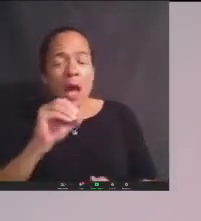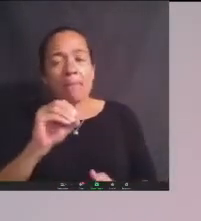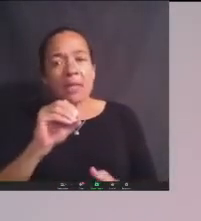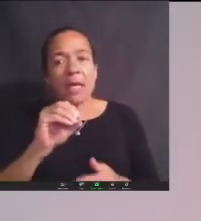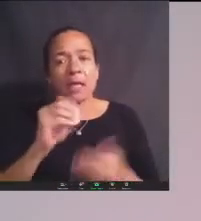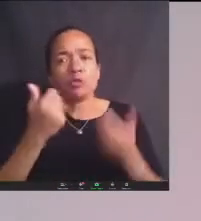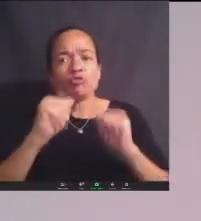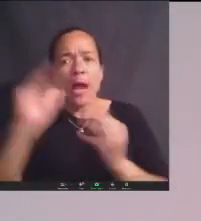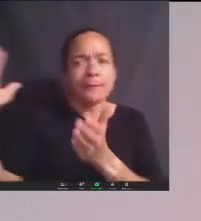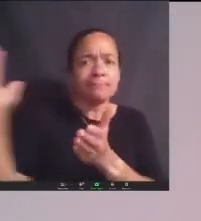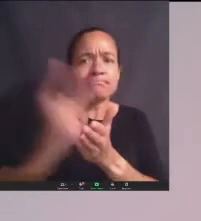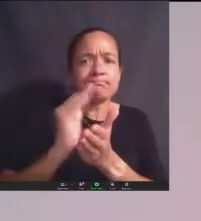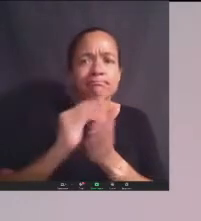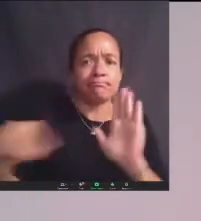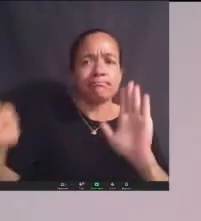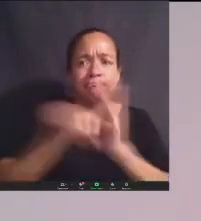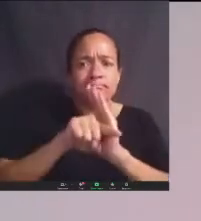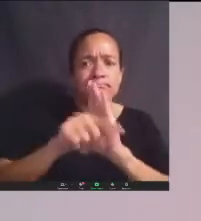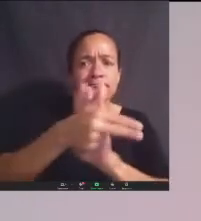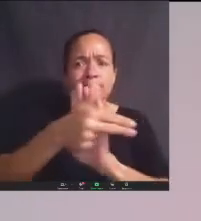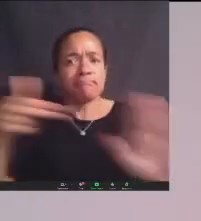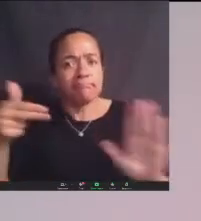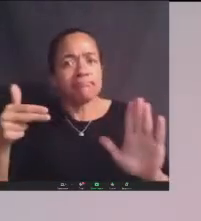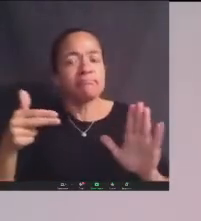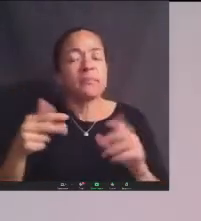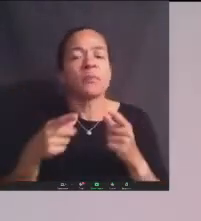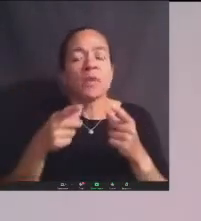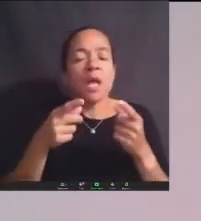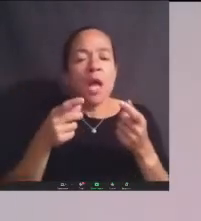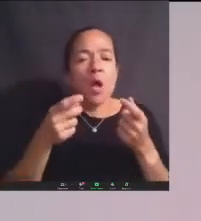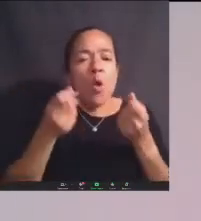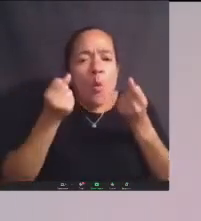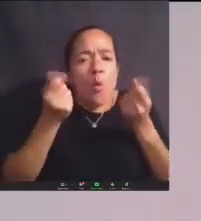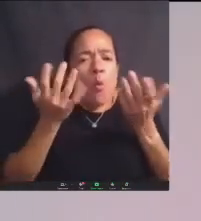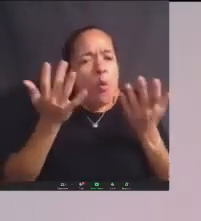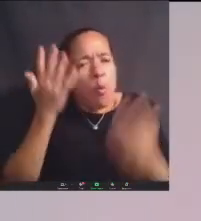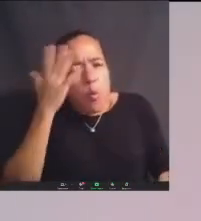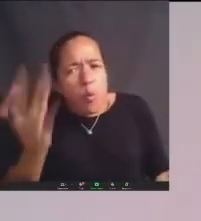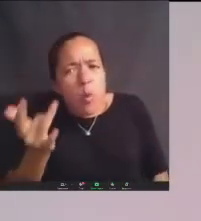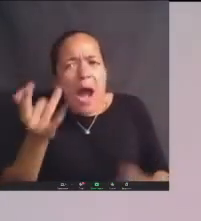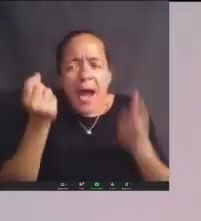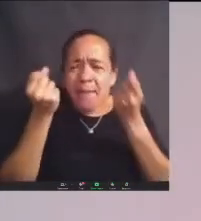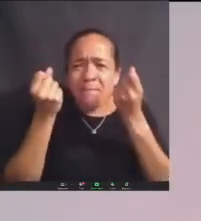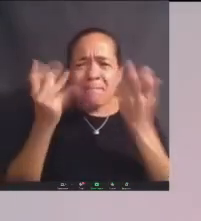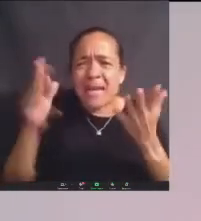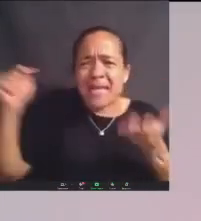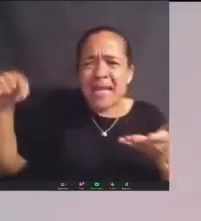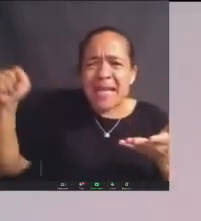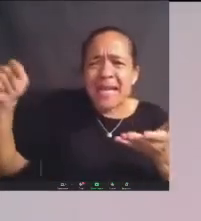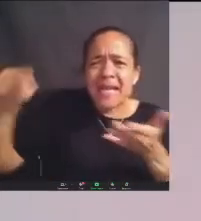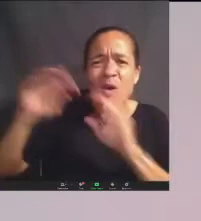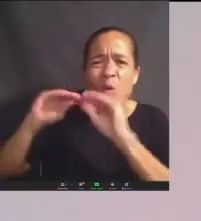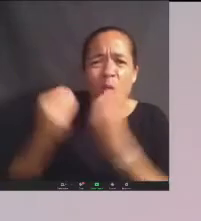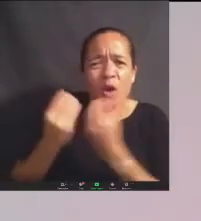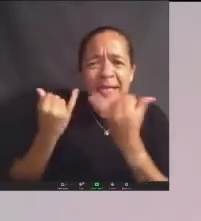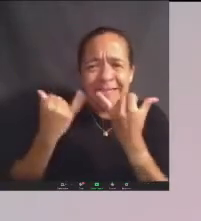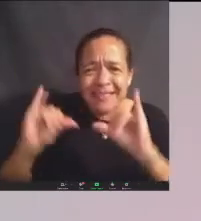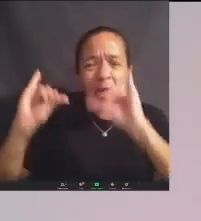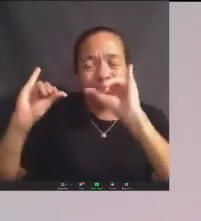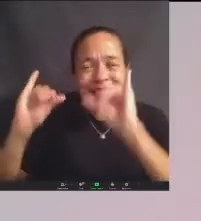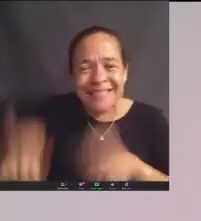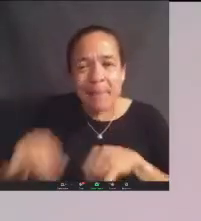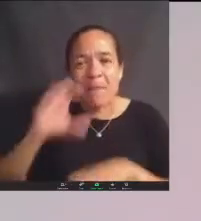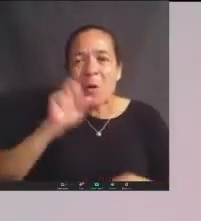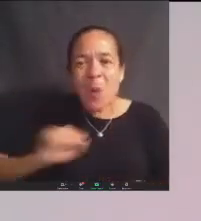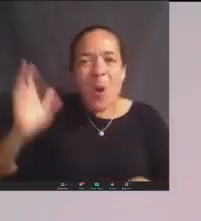philanthropic institutions are still continuing down this path? And this is happening in our day-to-day workplaces, on our Zoom